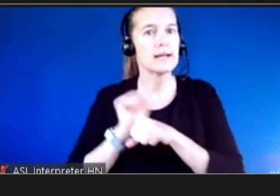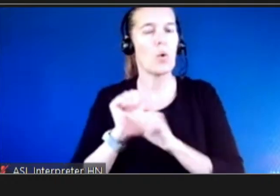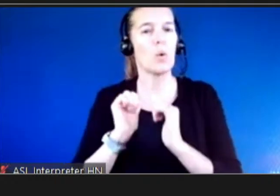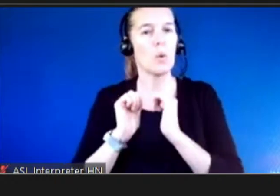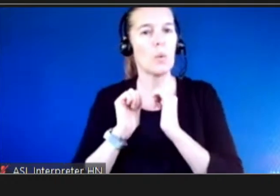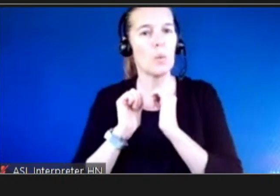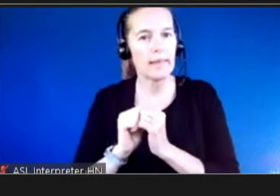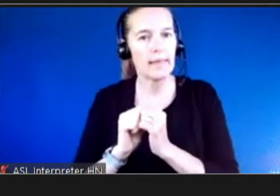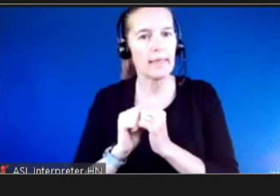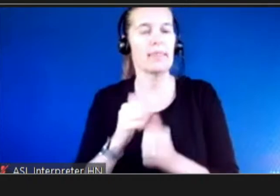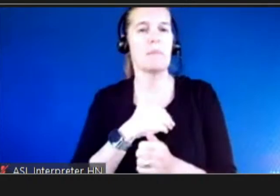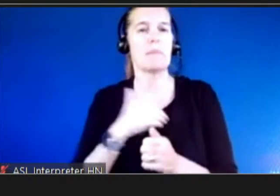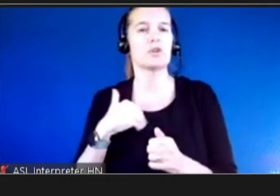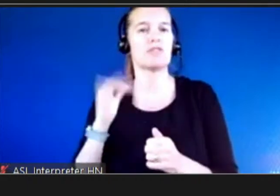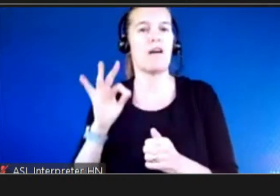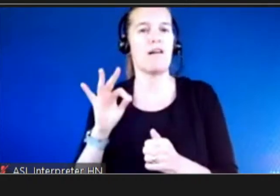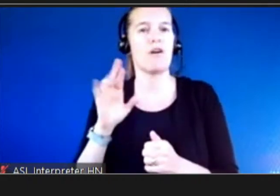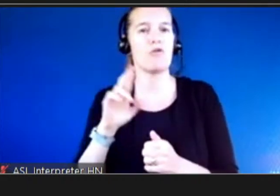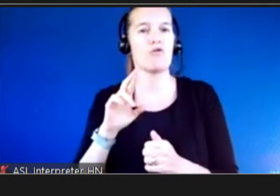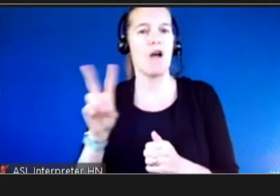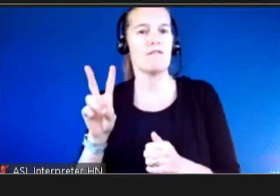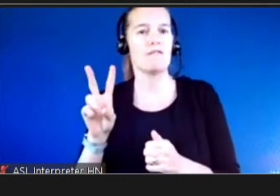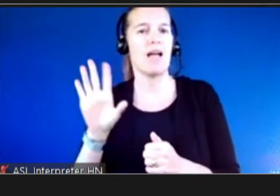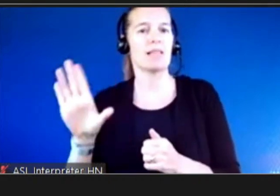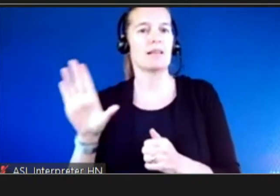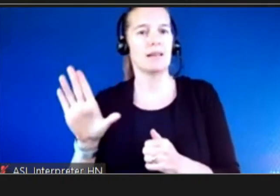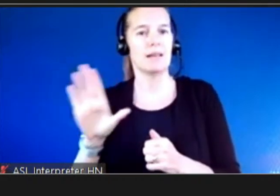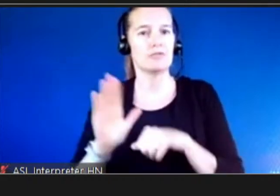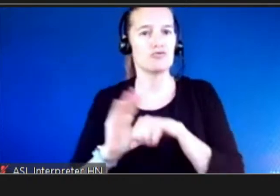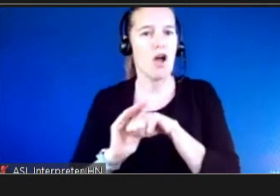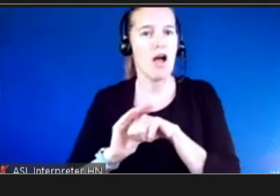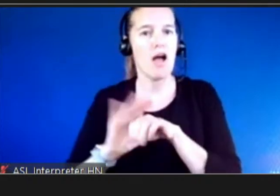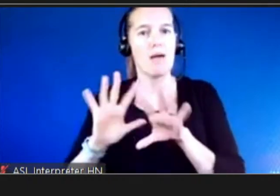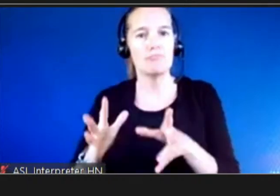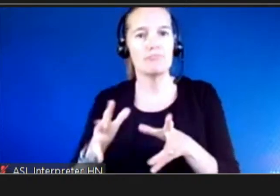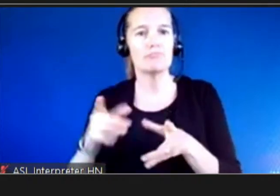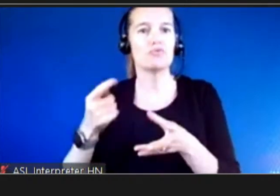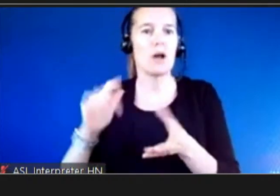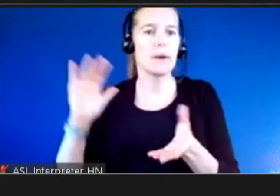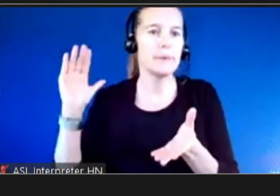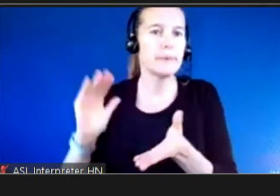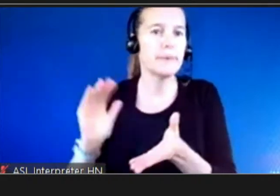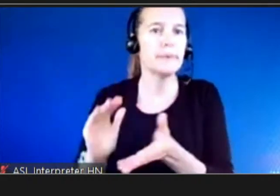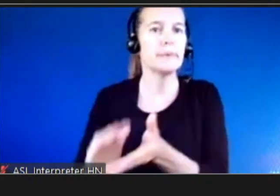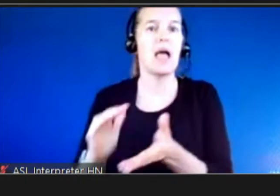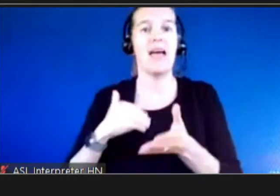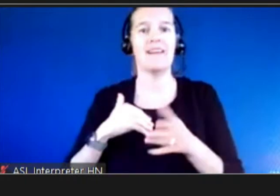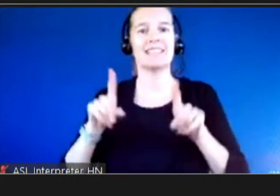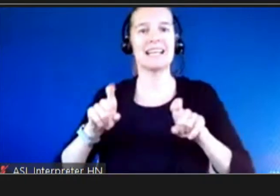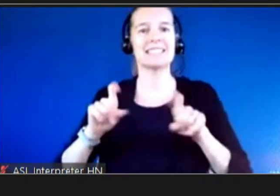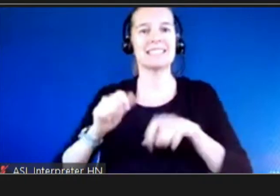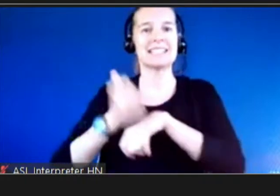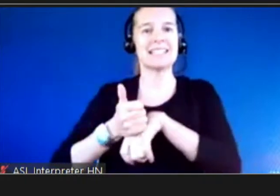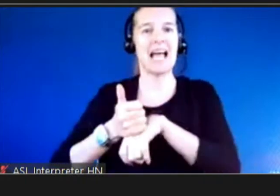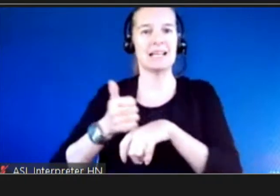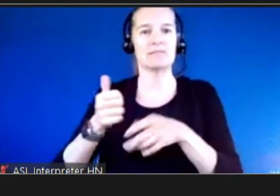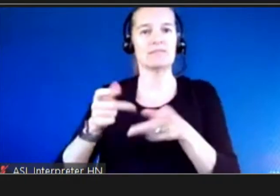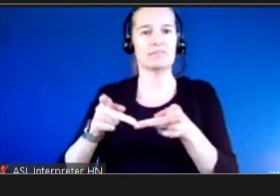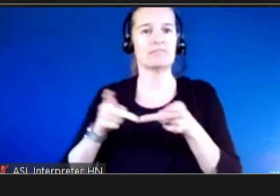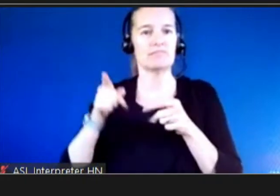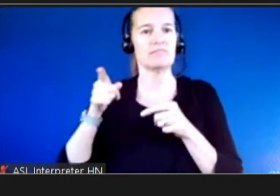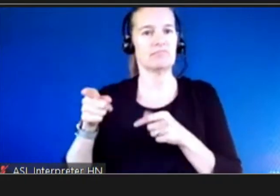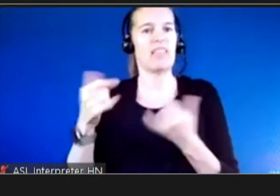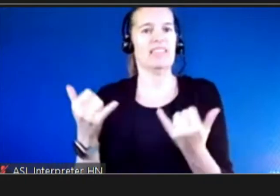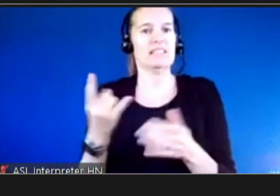members in Round Valley to be able to mitigate that as well. We have testing that we are doing there, outbreak testing this